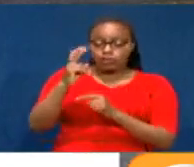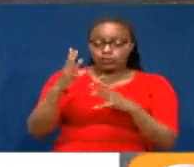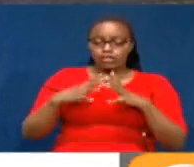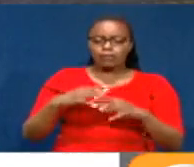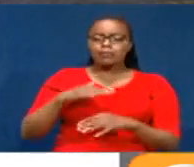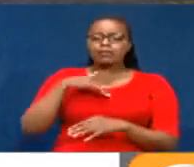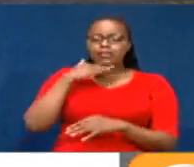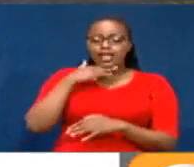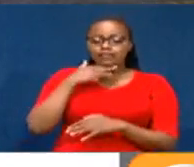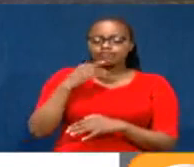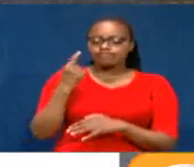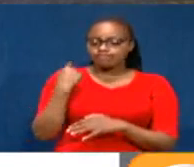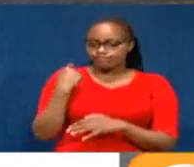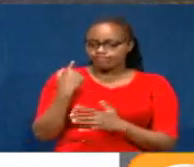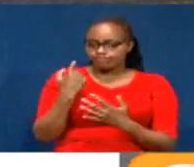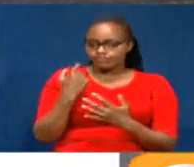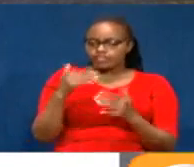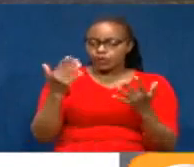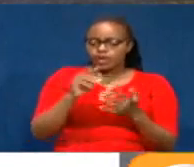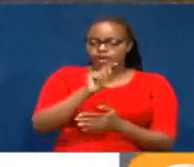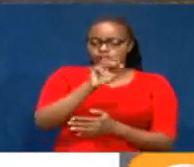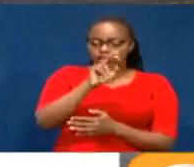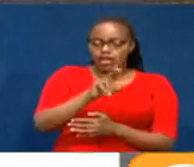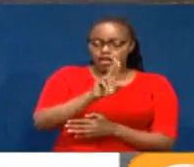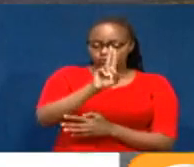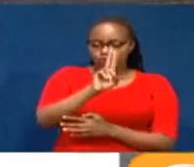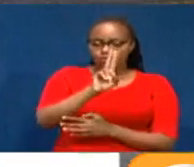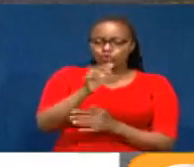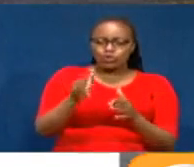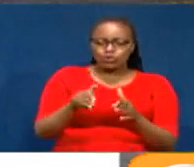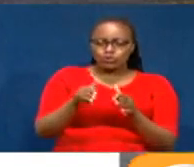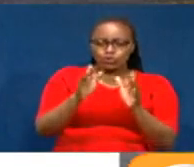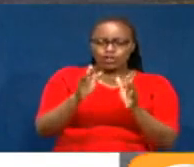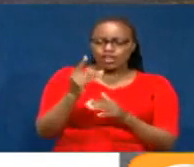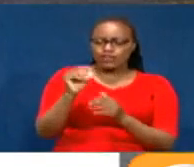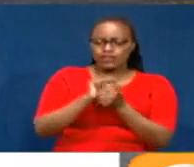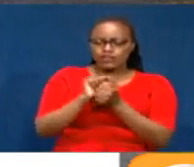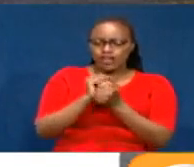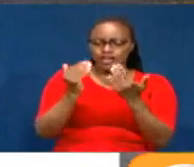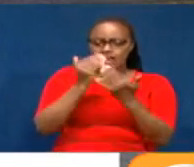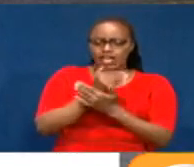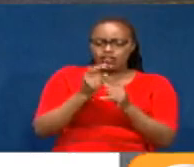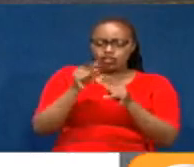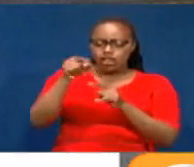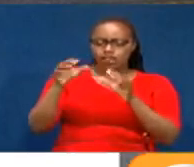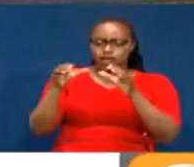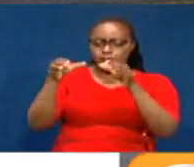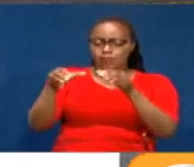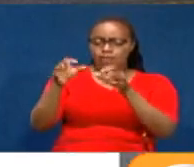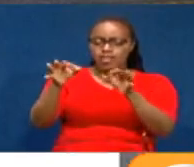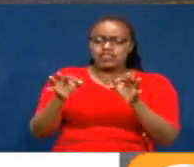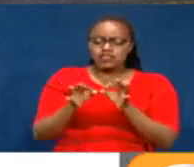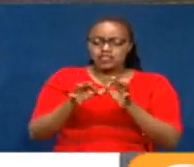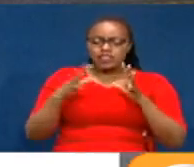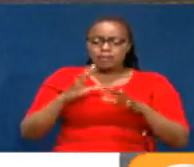who died in a road accident along the Taru Samburu Road on Friday night were from that community. Families